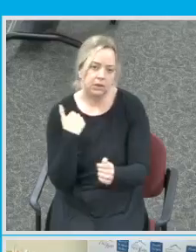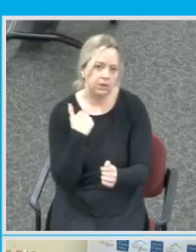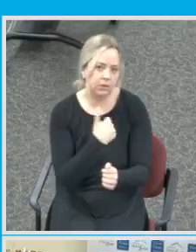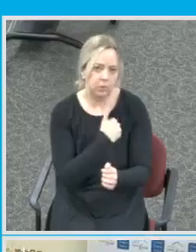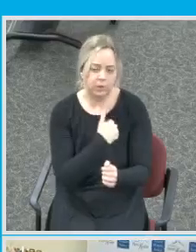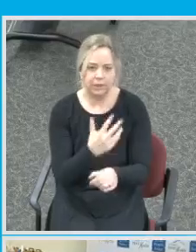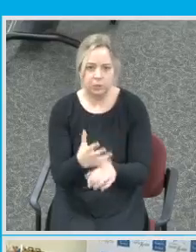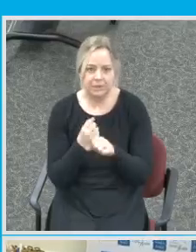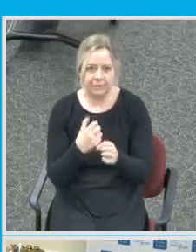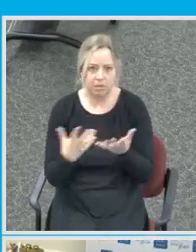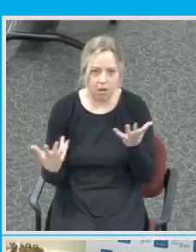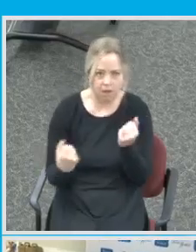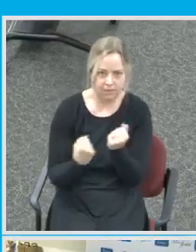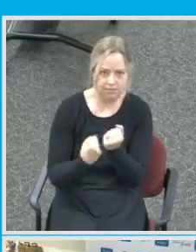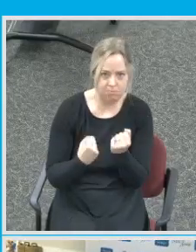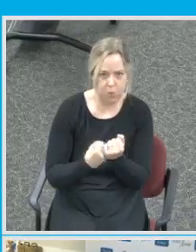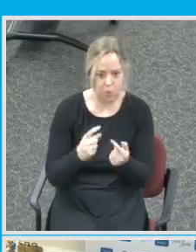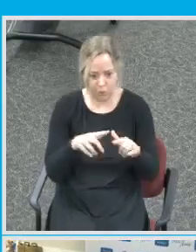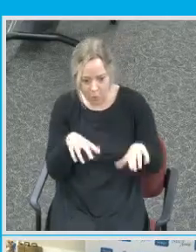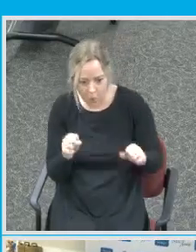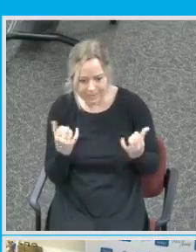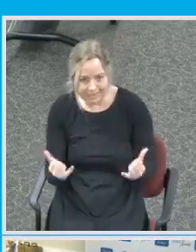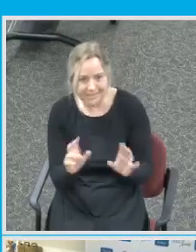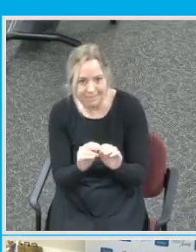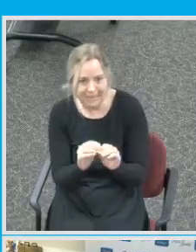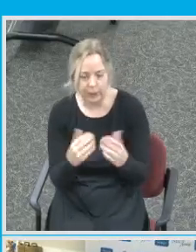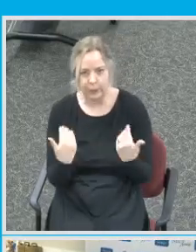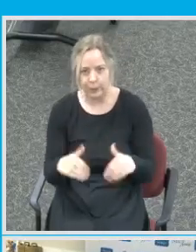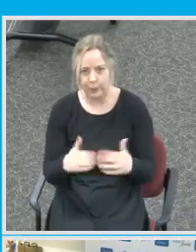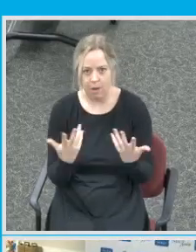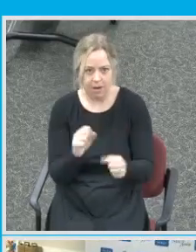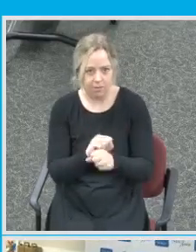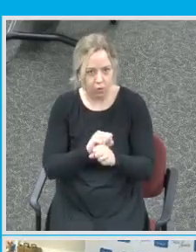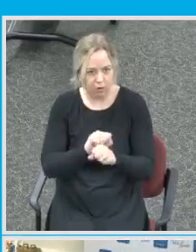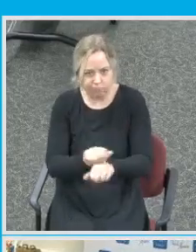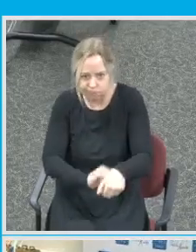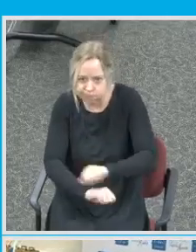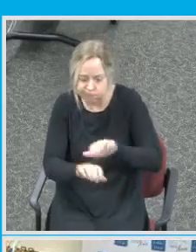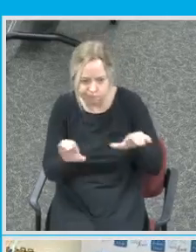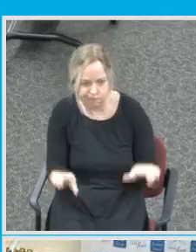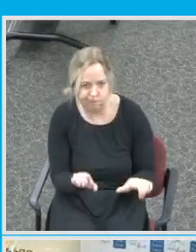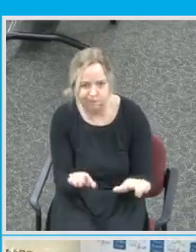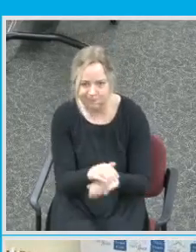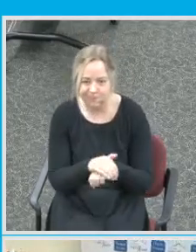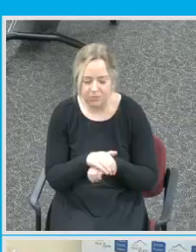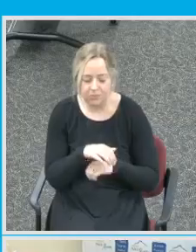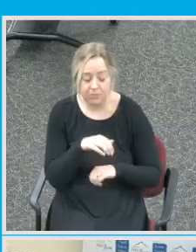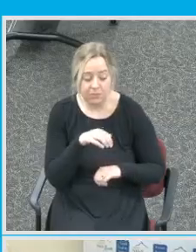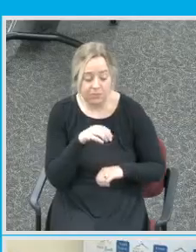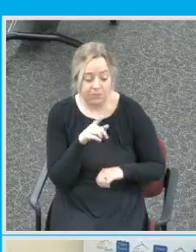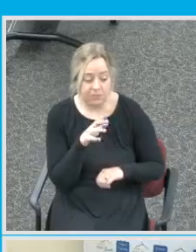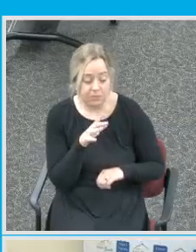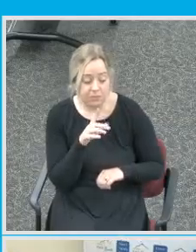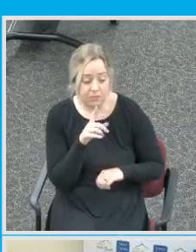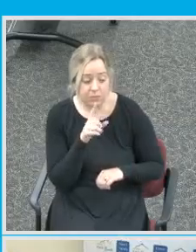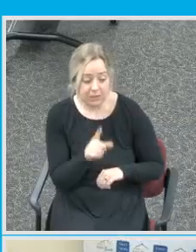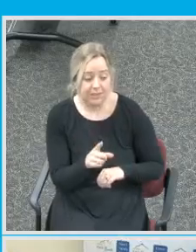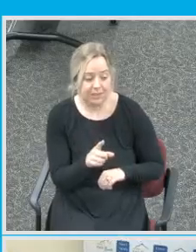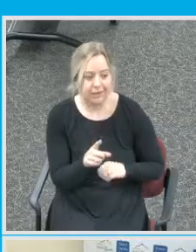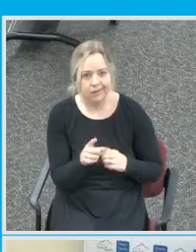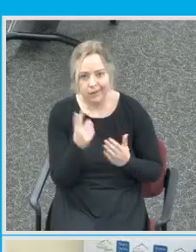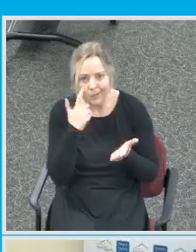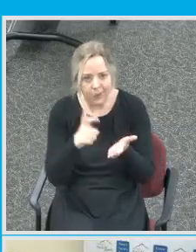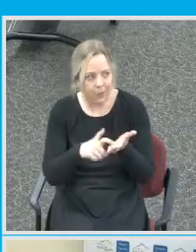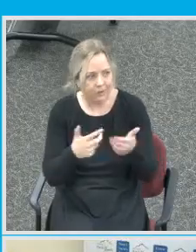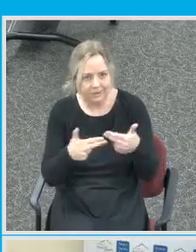lot of support to put these Board of Health meetings on, whether it's, you see the